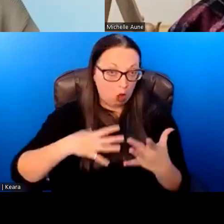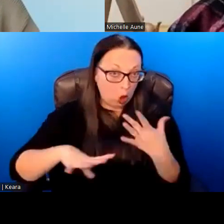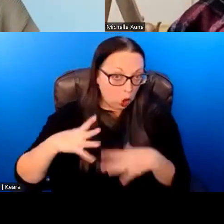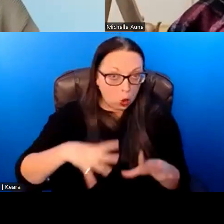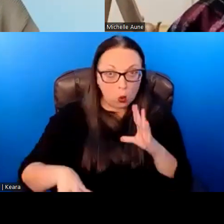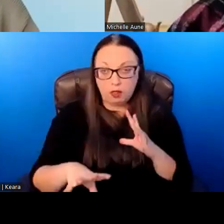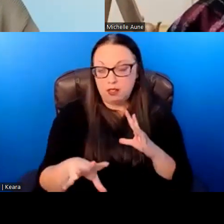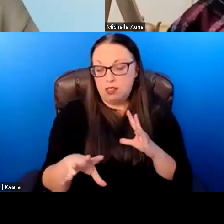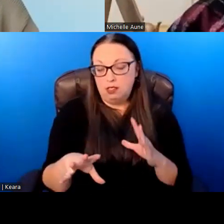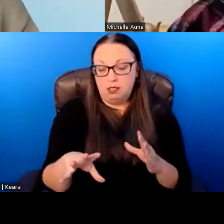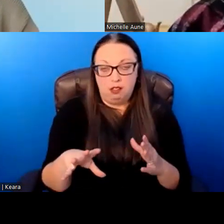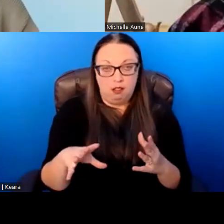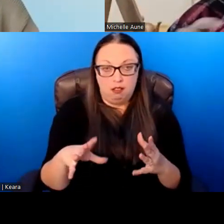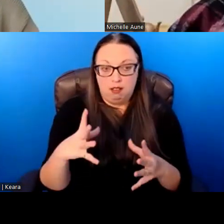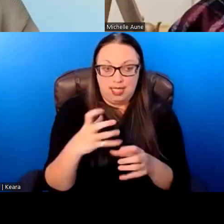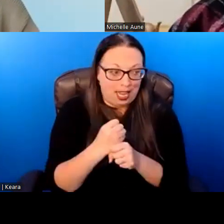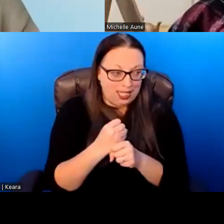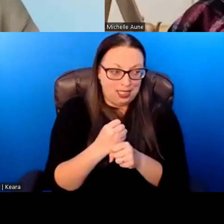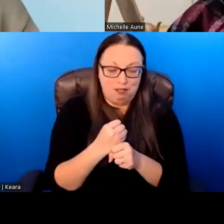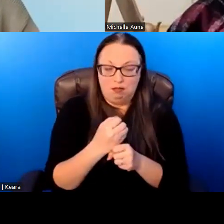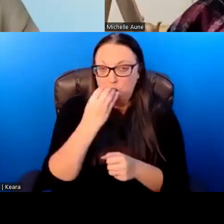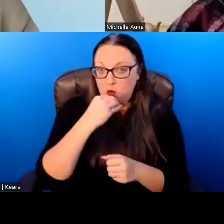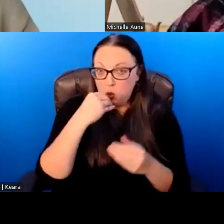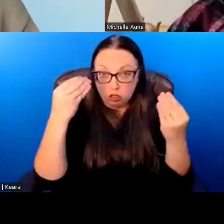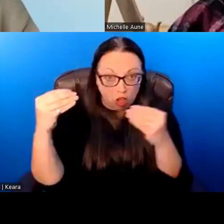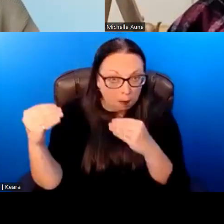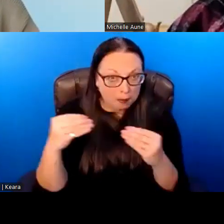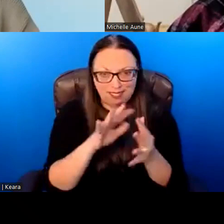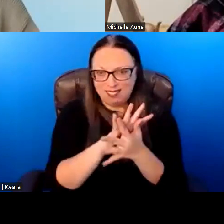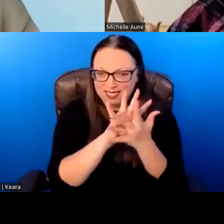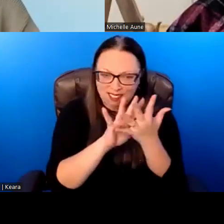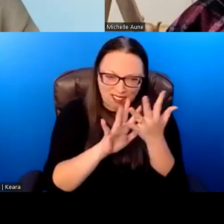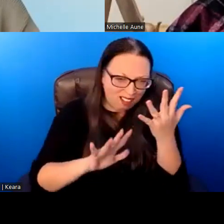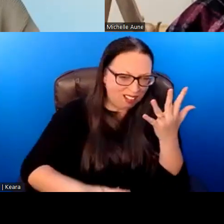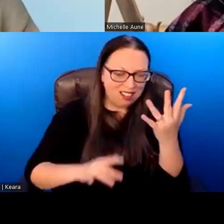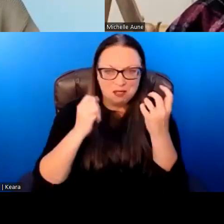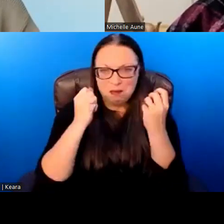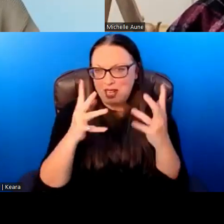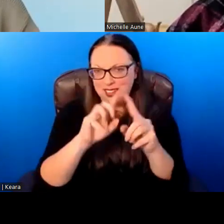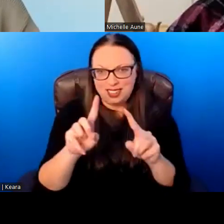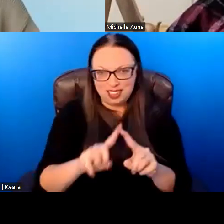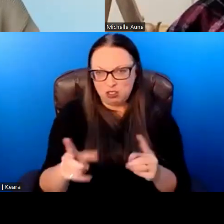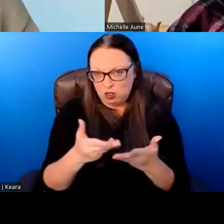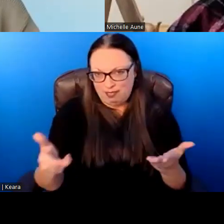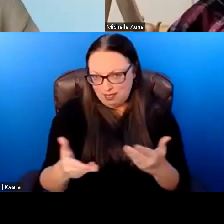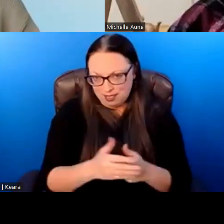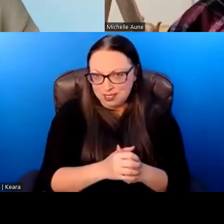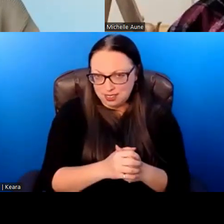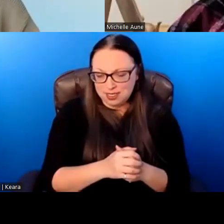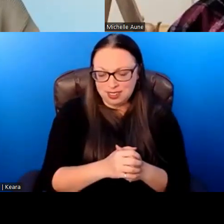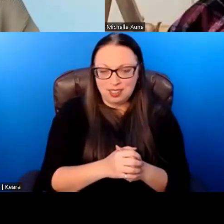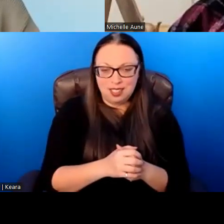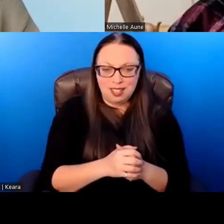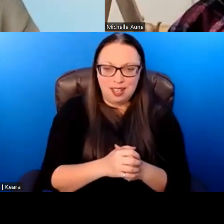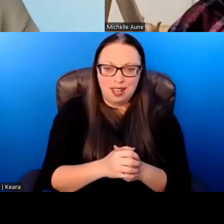about getting groceries. It's about, it's everything under the sun. So